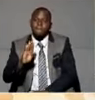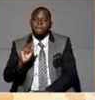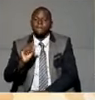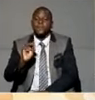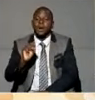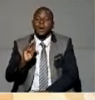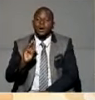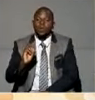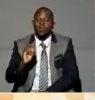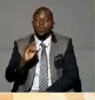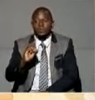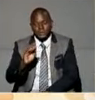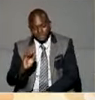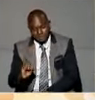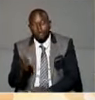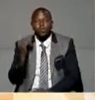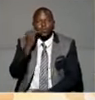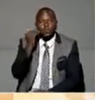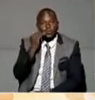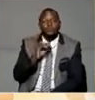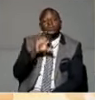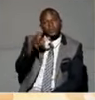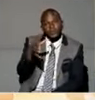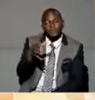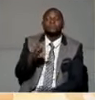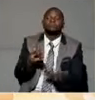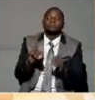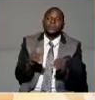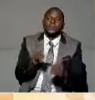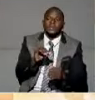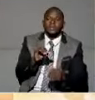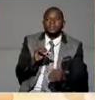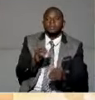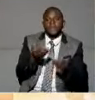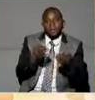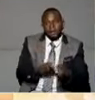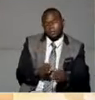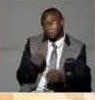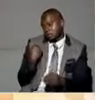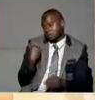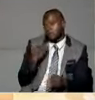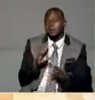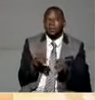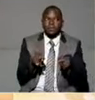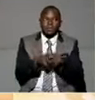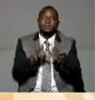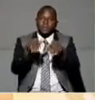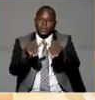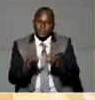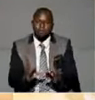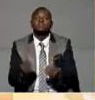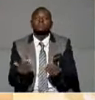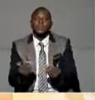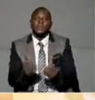Bishop of Busoga Diocese, that is Cyprian, who died recently, and the burial will be